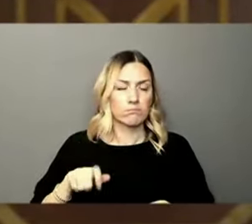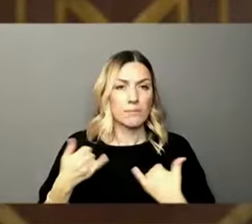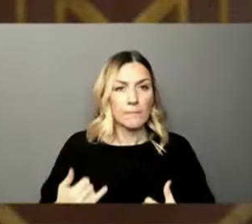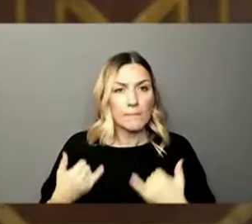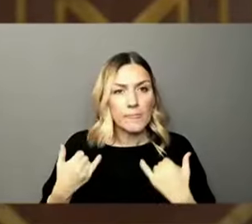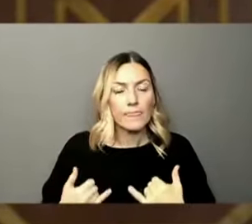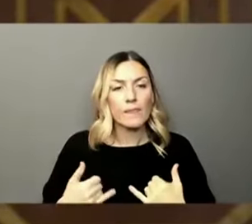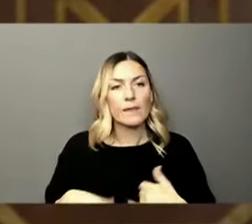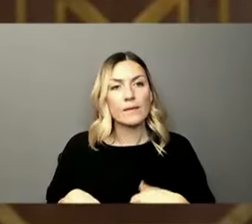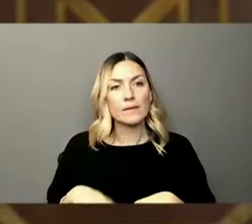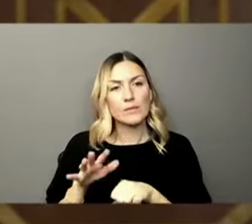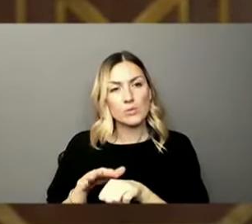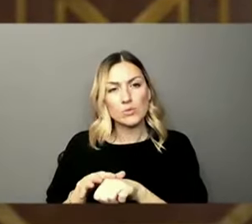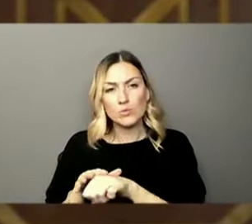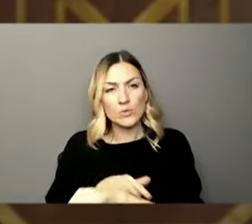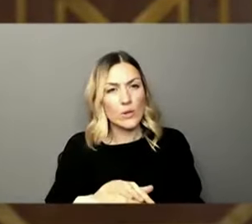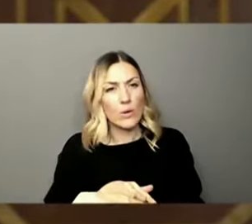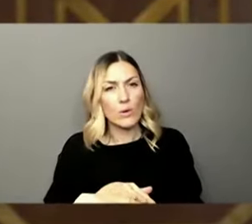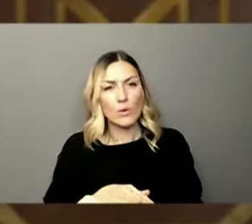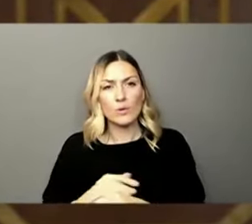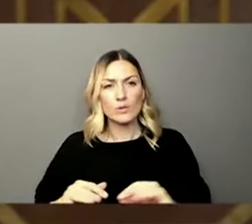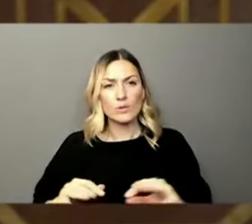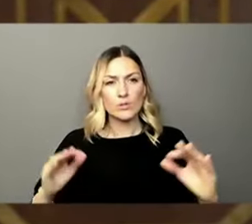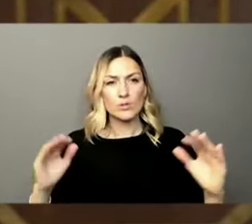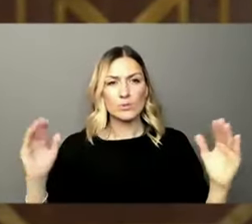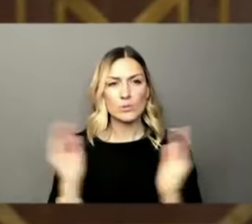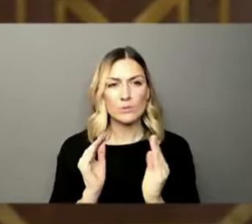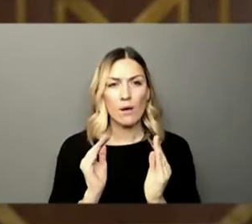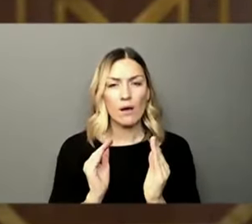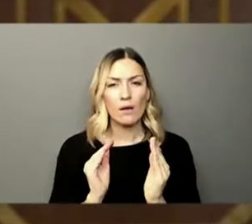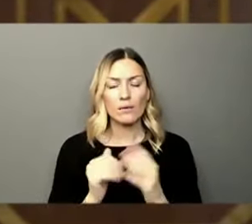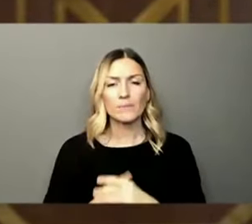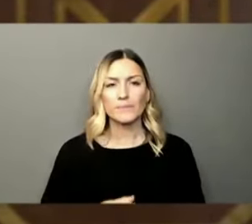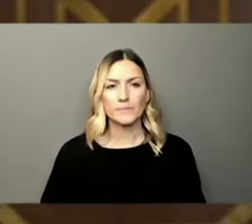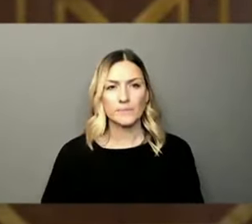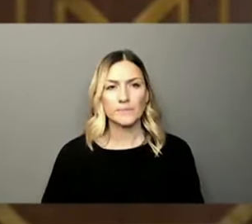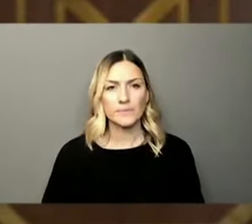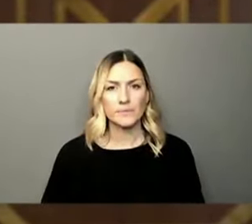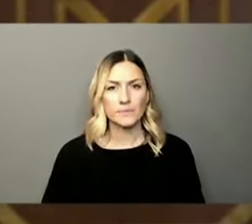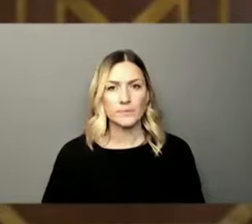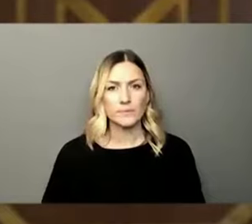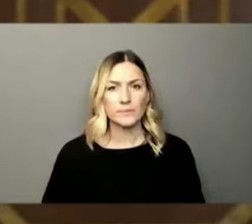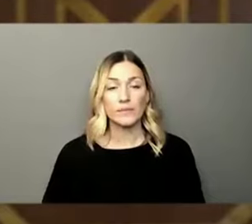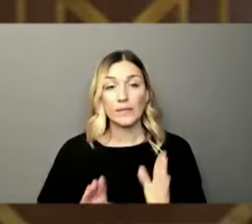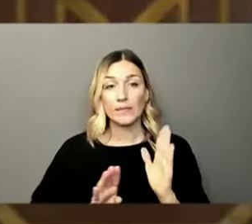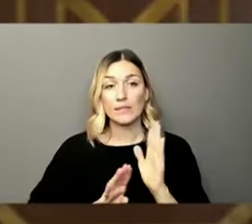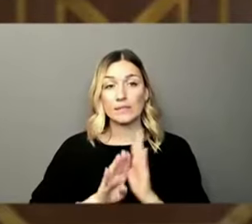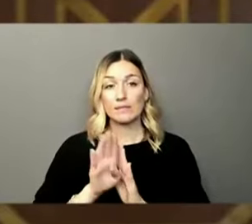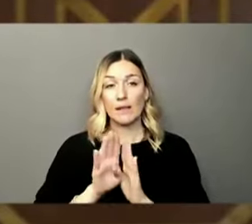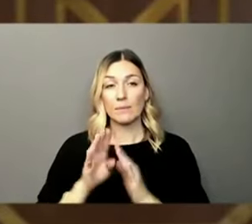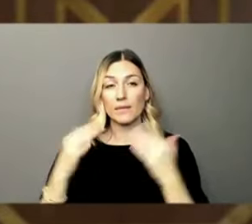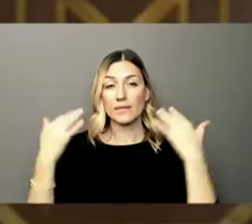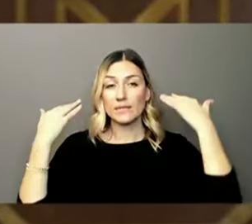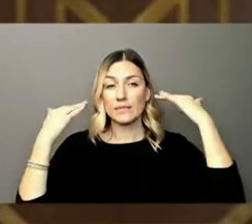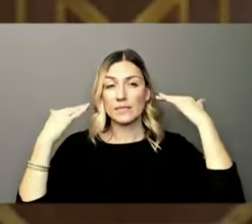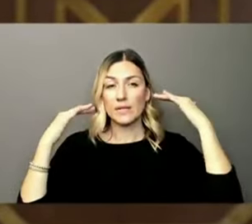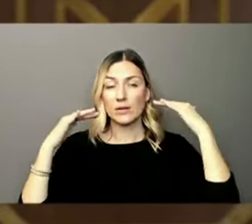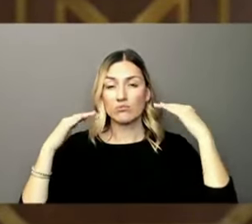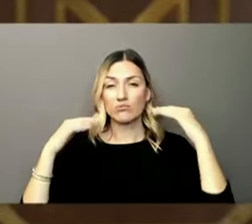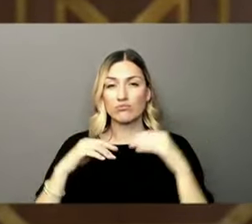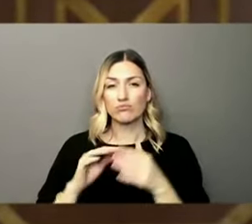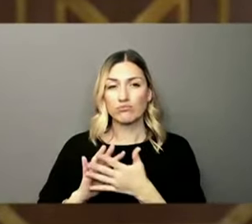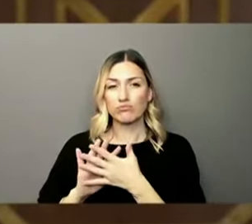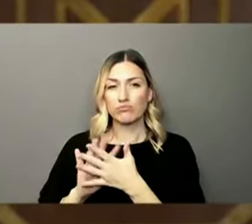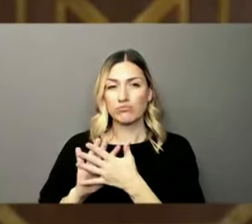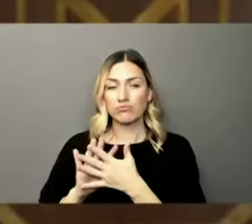too slow and too small to offer definitive treatments. We've developed vaccines at rapid speed, at warp speed. You know what